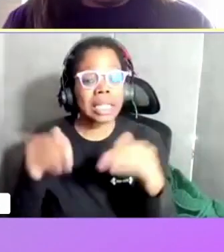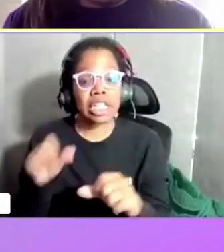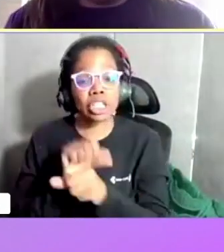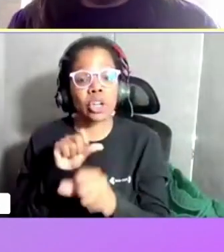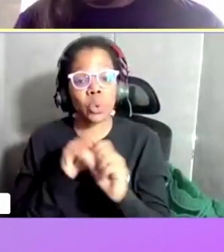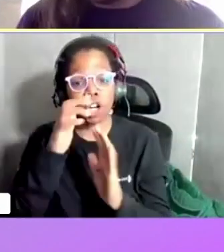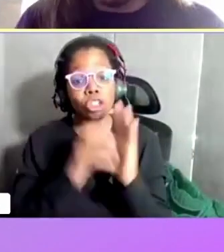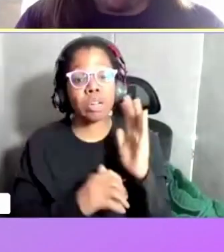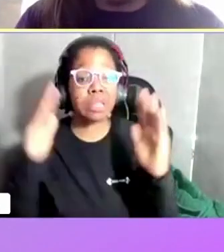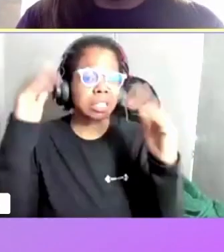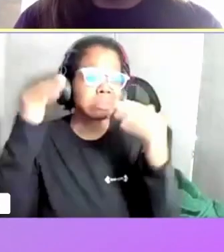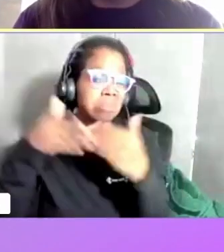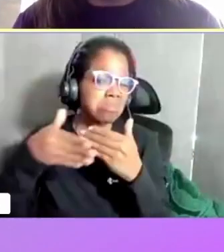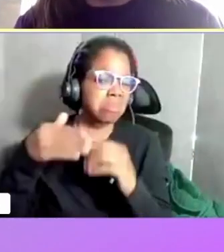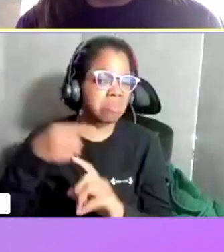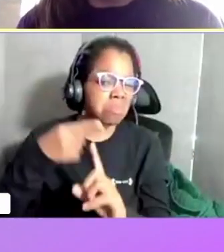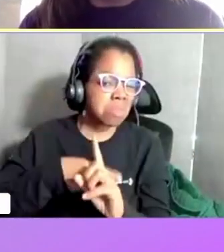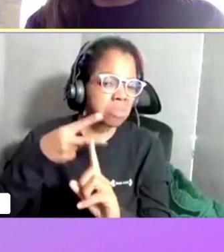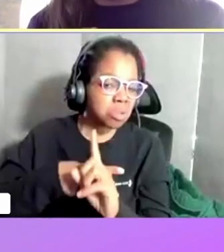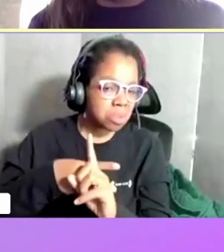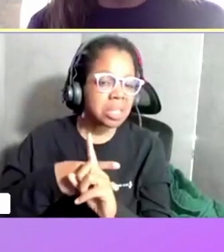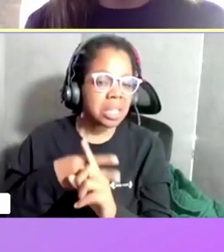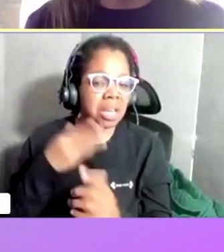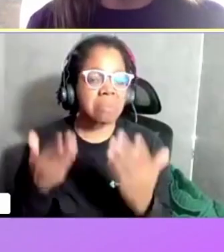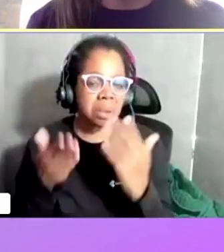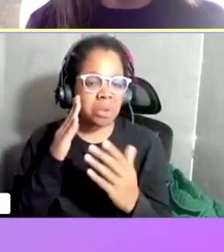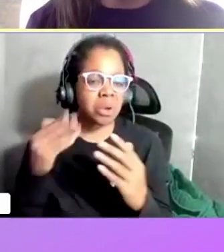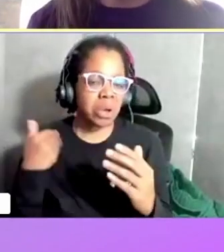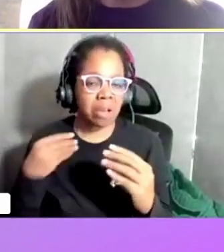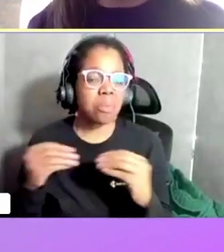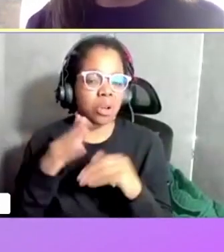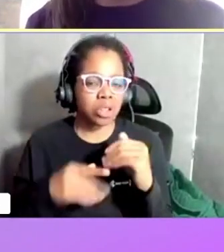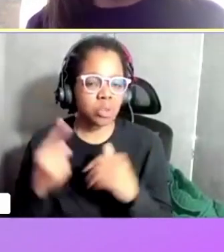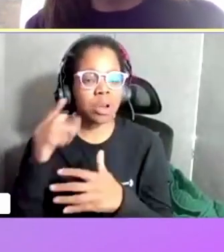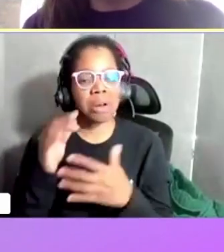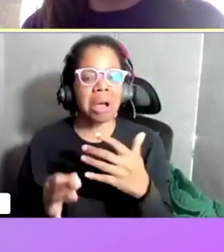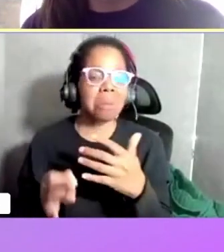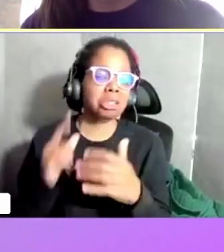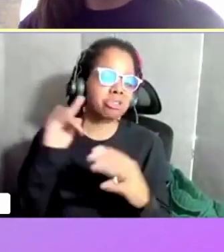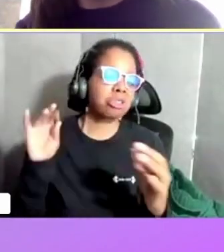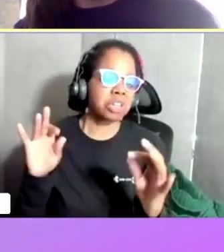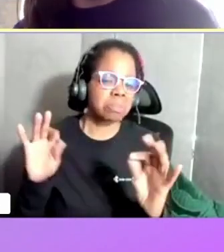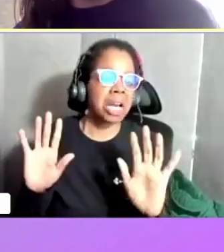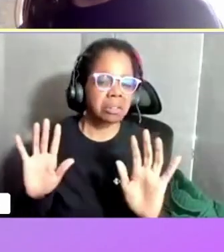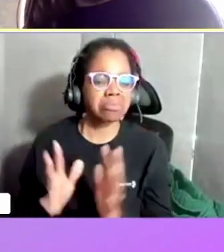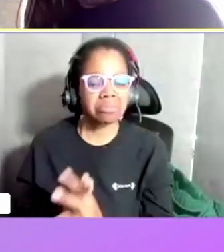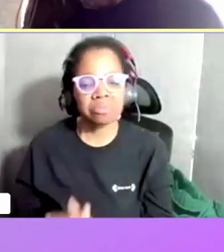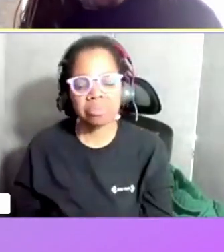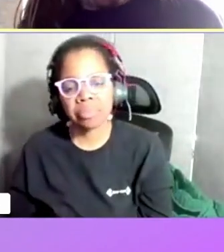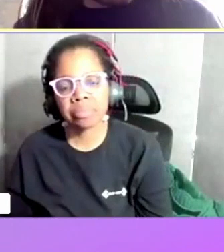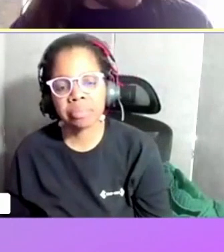expected in the next month or two, will probably have more than one option to try to gauge some feedback